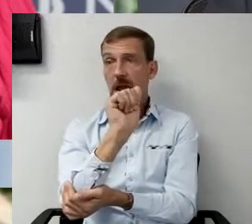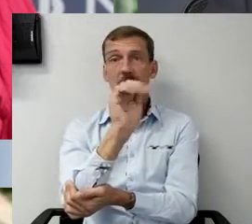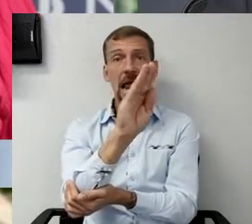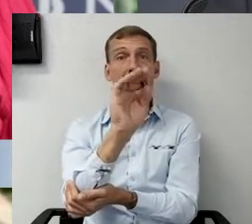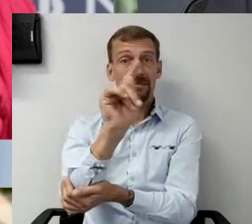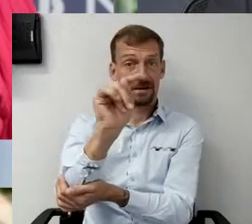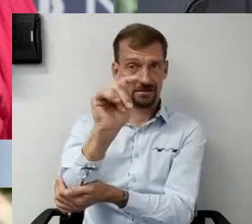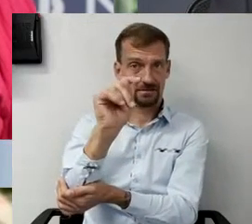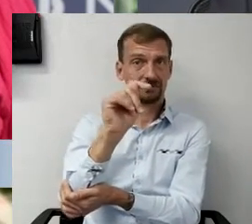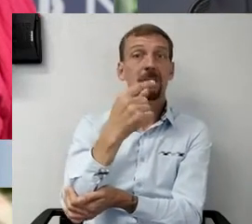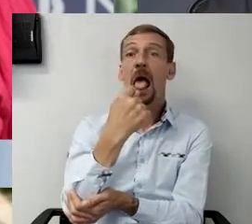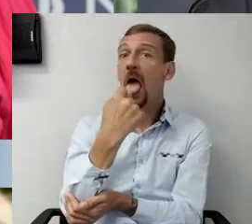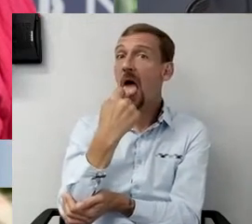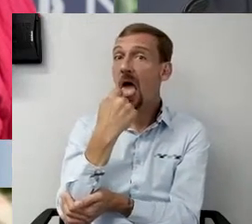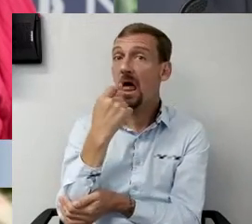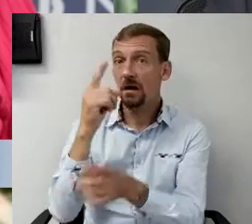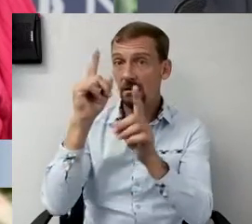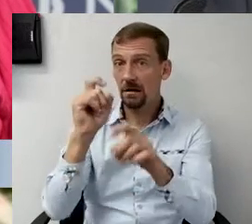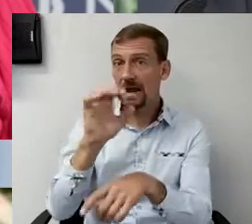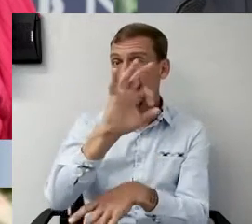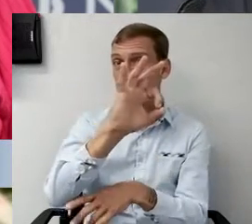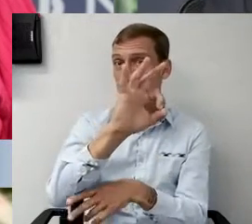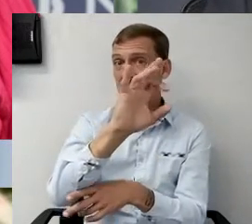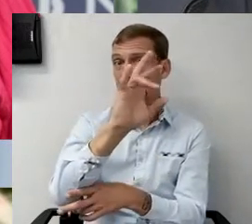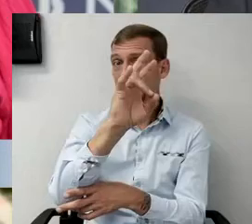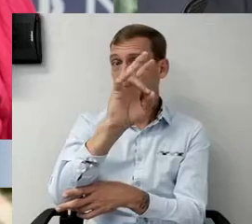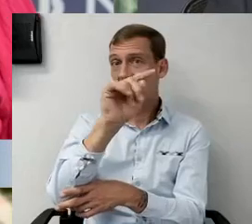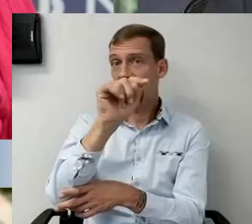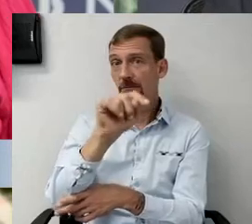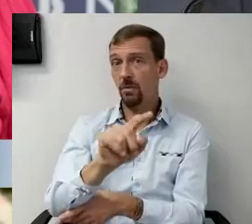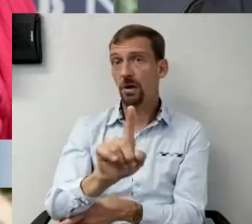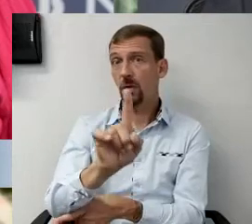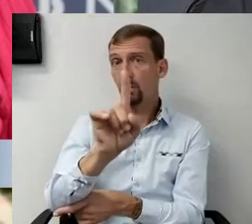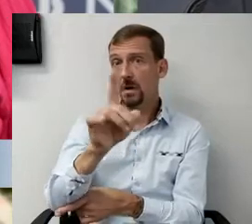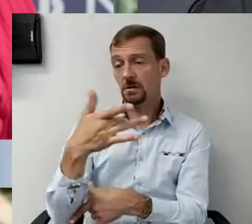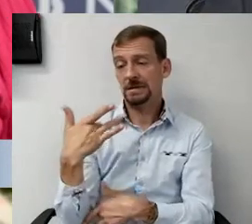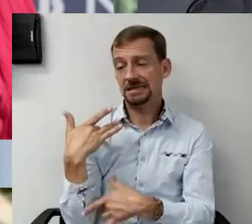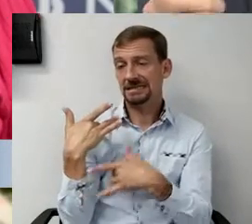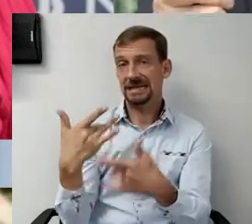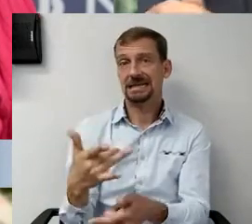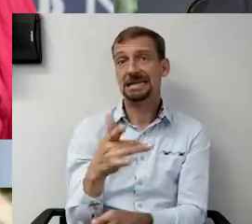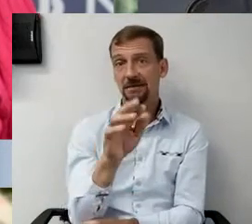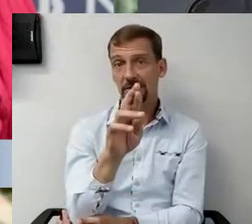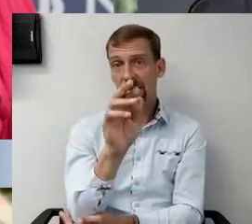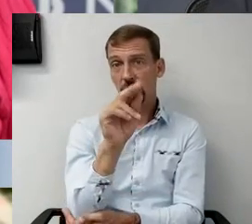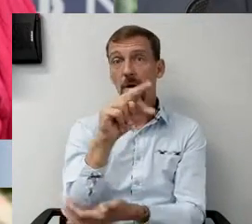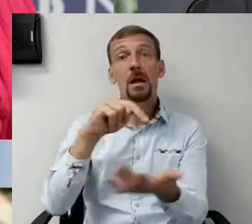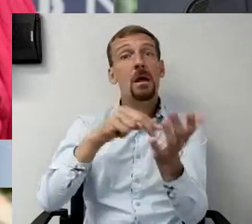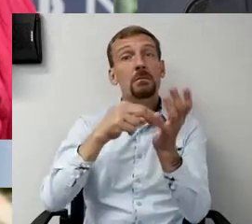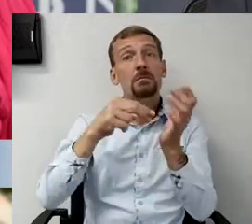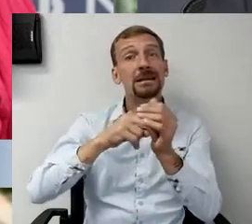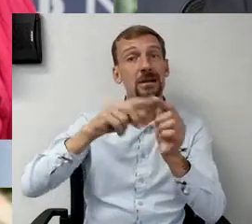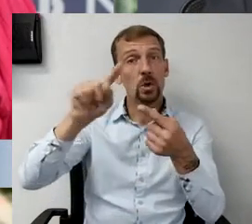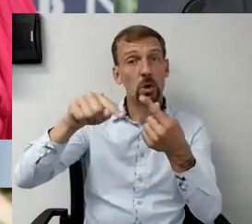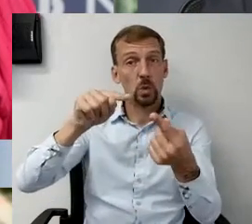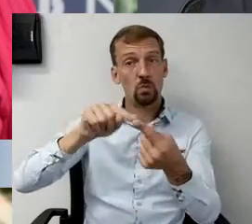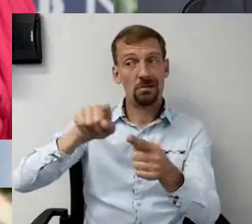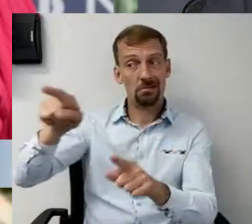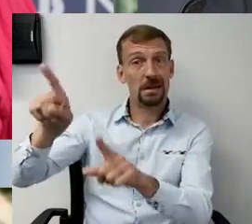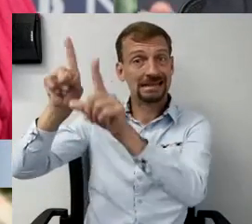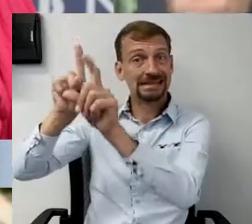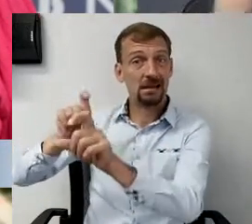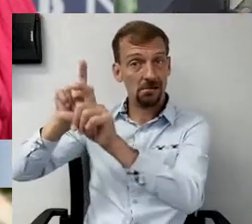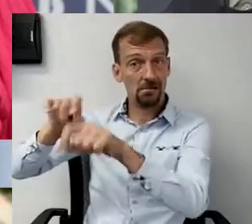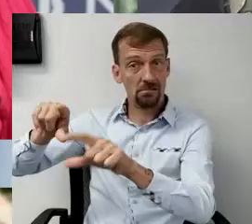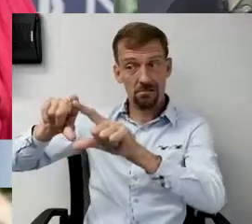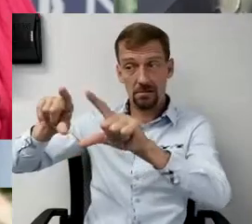saliva base has a 97.1% sensitivity rate, which means that in their clinical studies, they